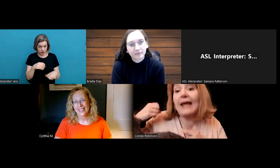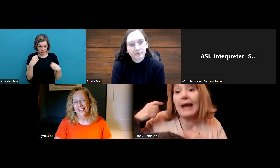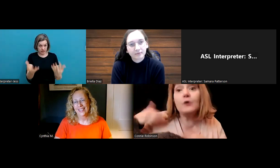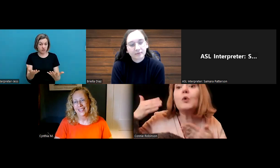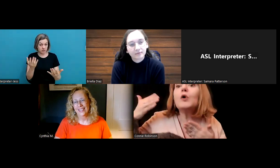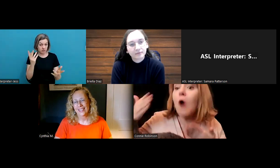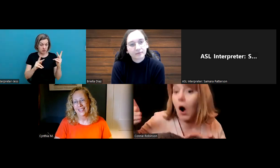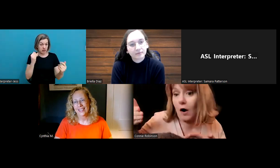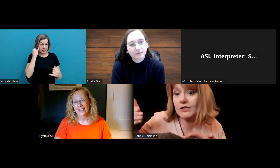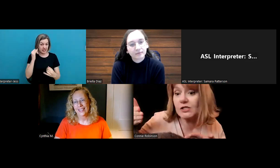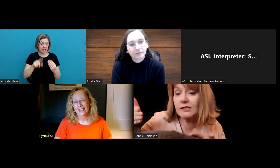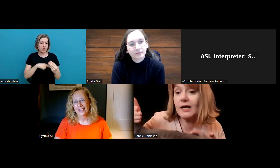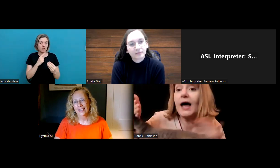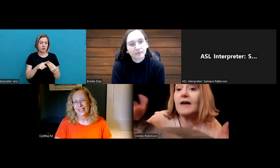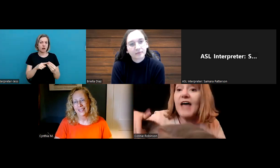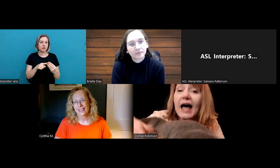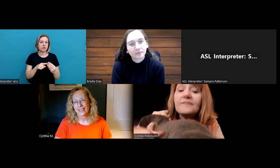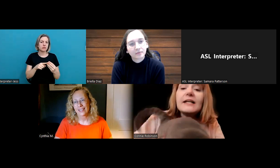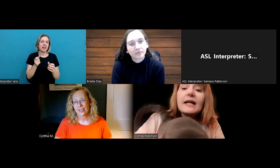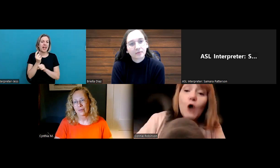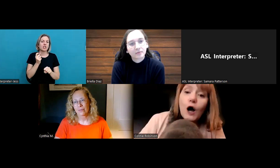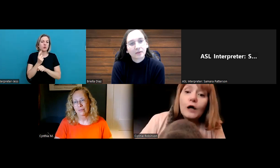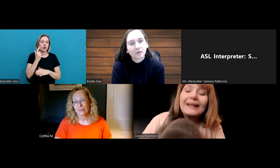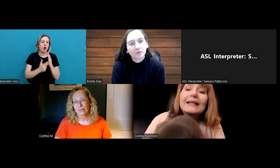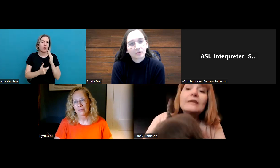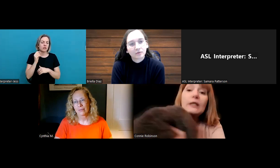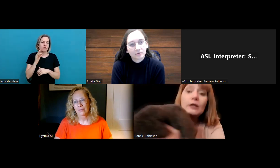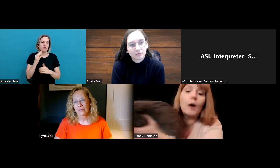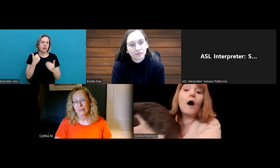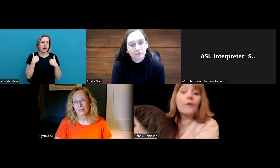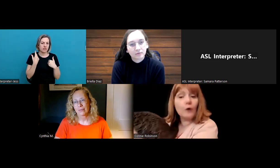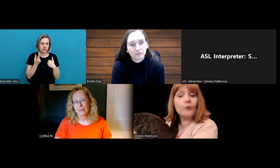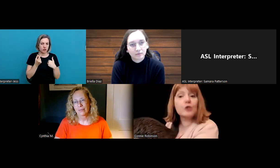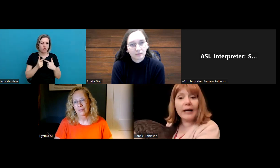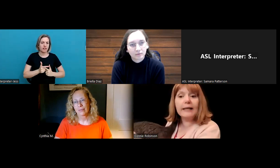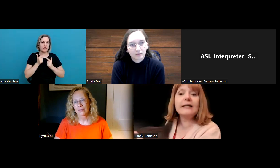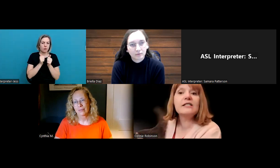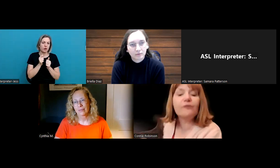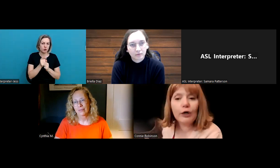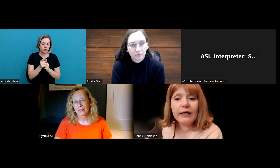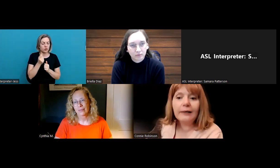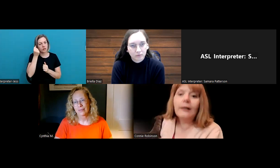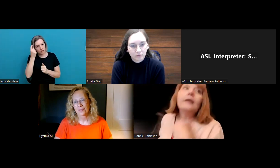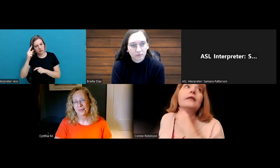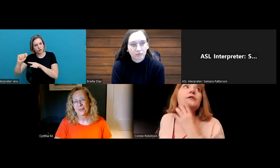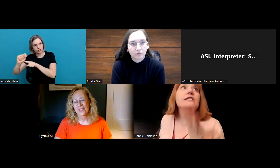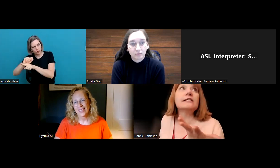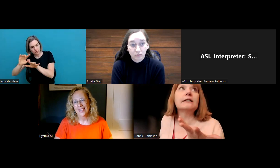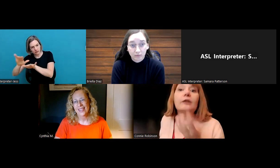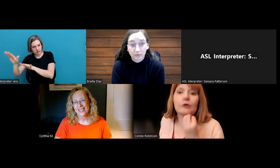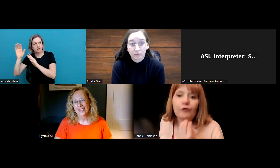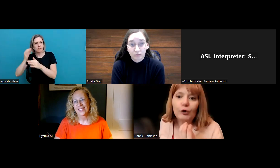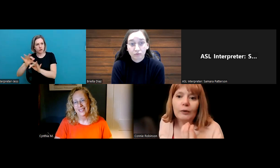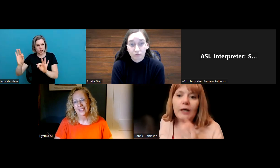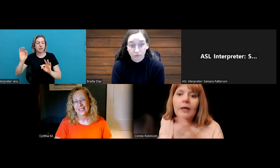idea about the annual cost of having a dog live with you. Although the training is free,